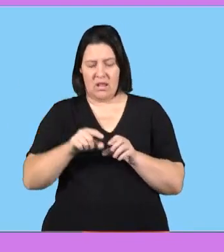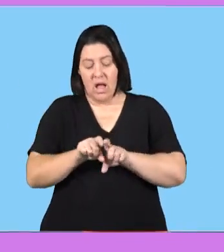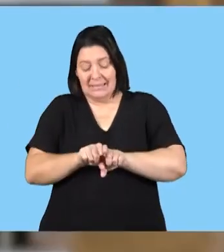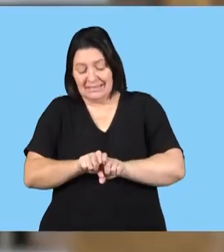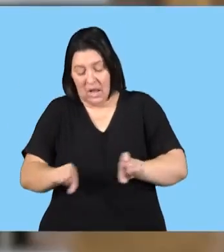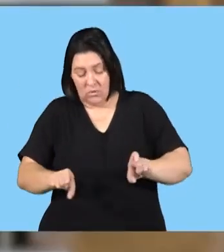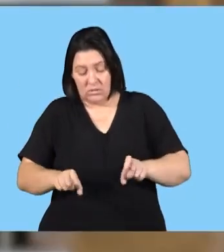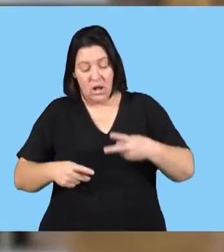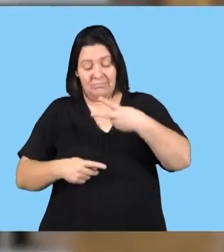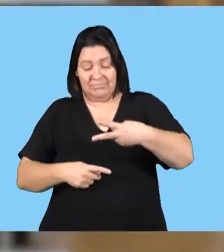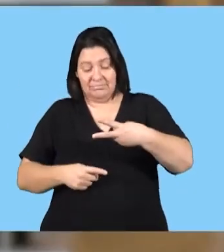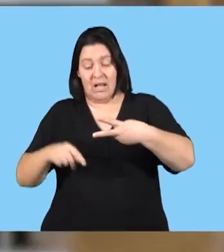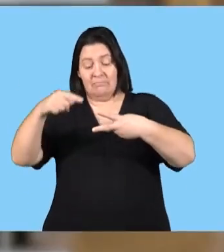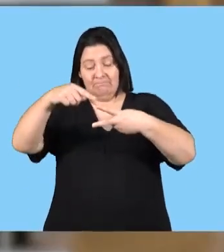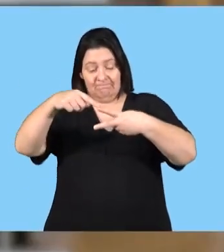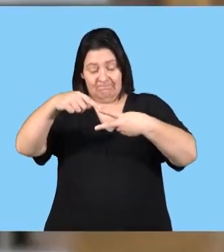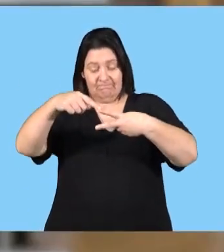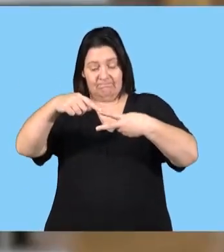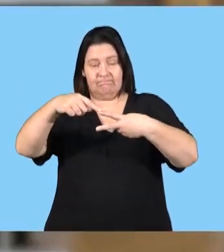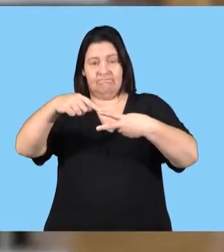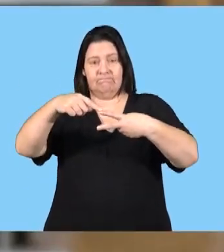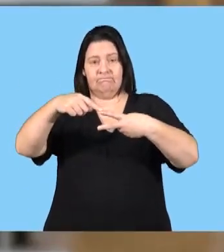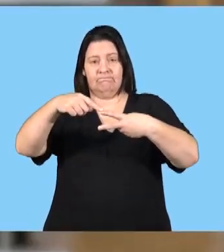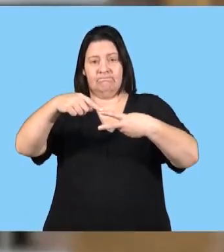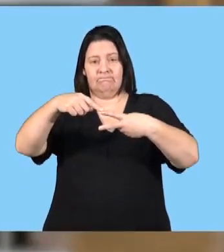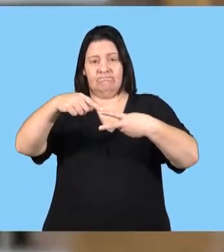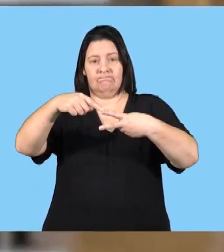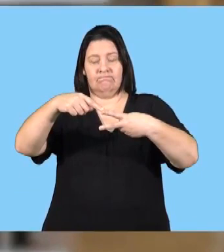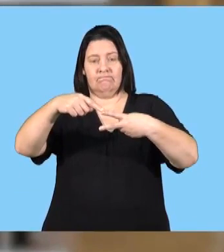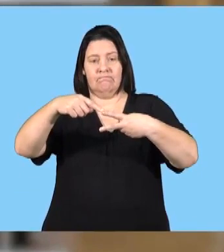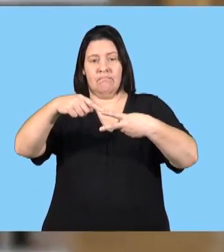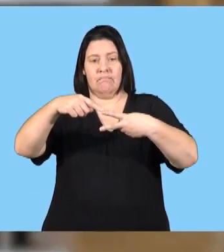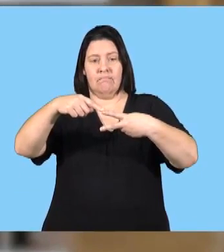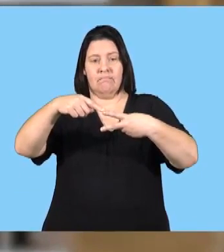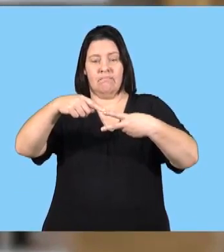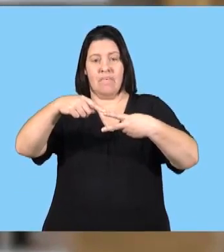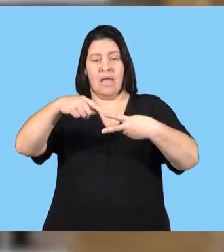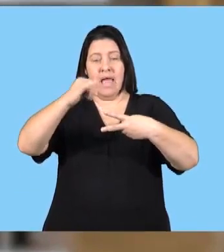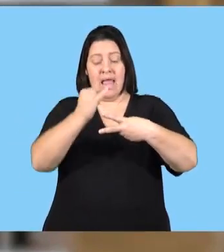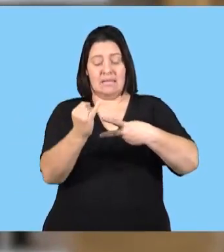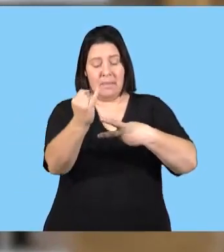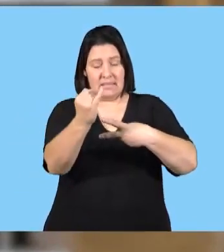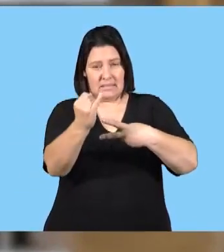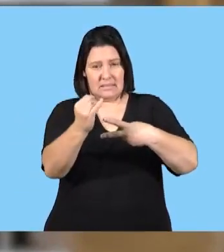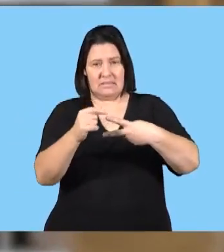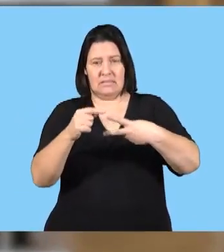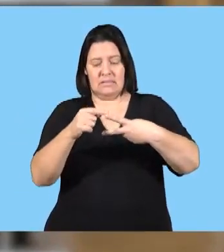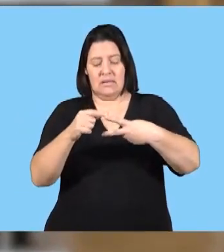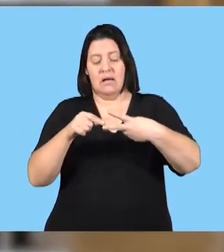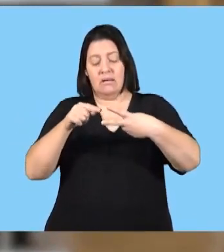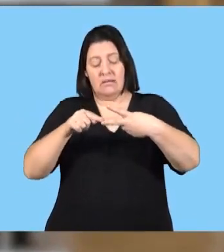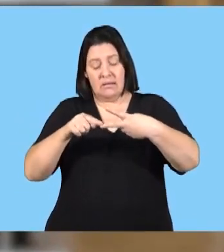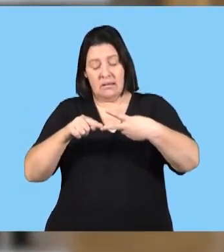this is very important as well to take note of, so that when you get your table, you know that on top I'm having